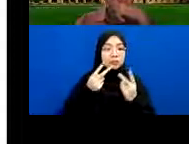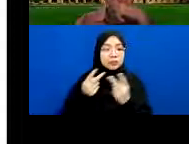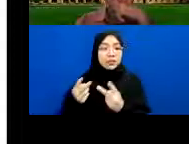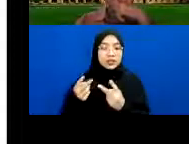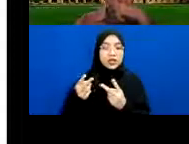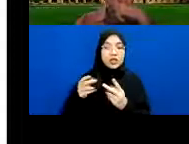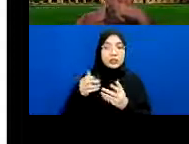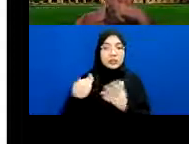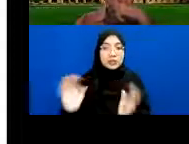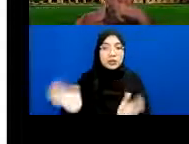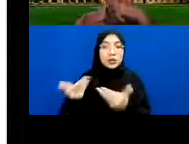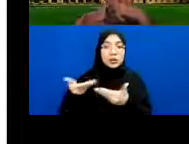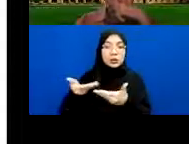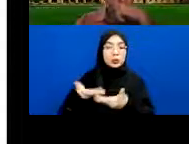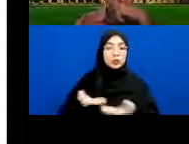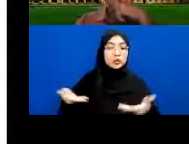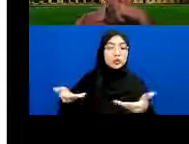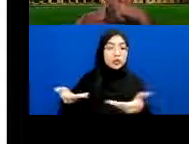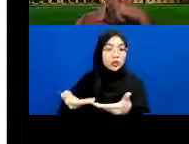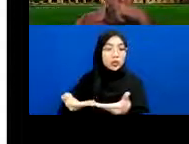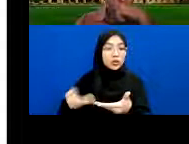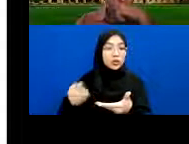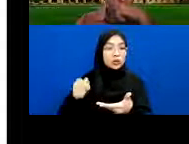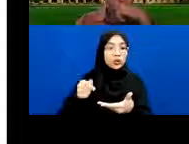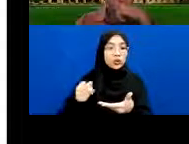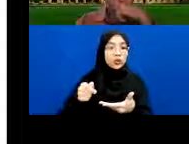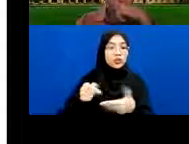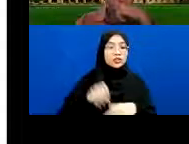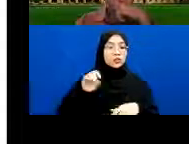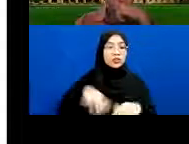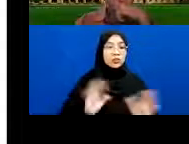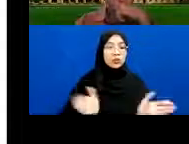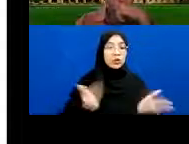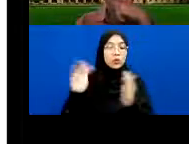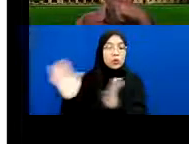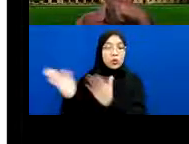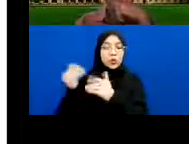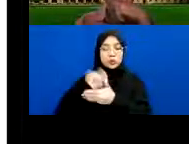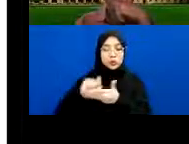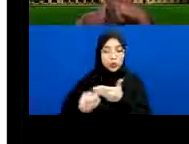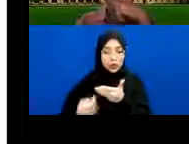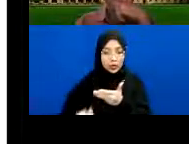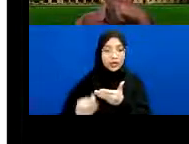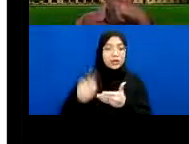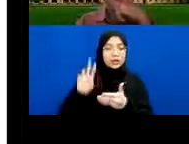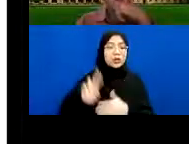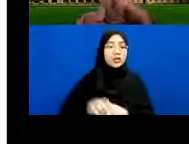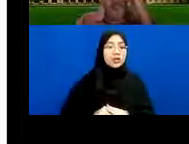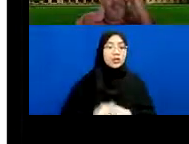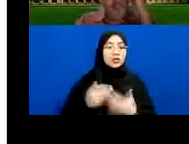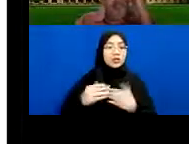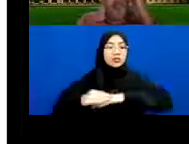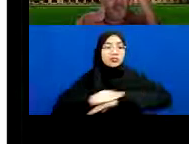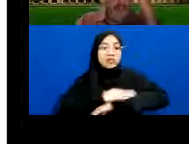buildings, such as the availability of ramps, railings, accessible walking paths, restrooms,